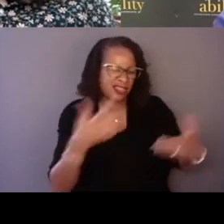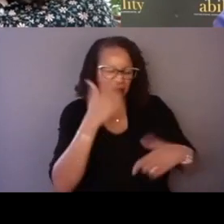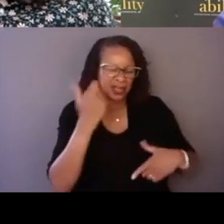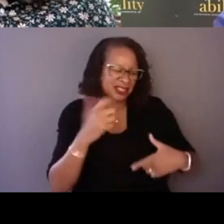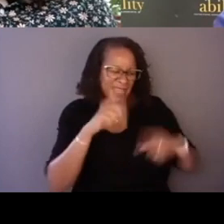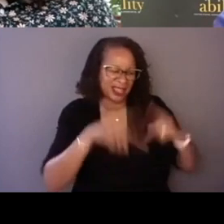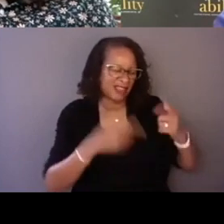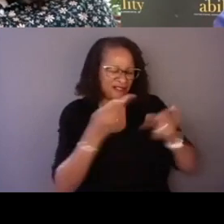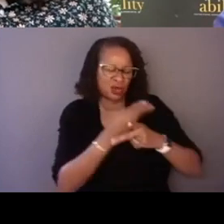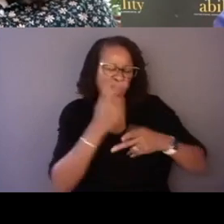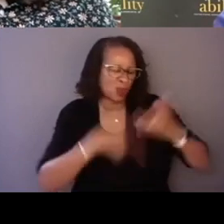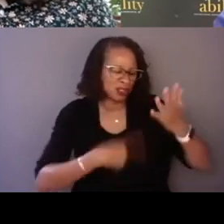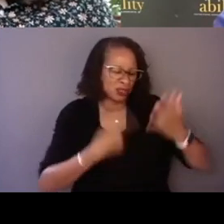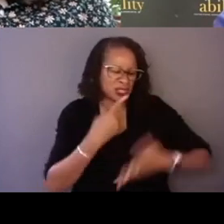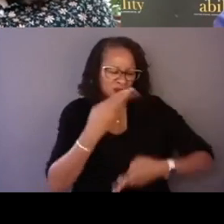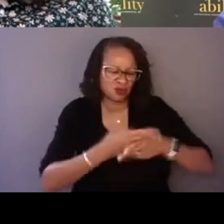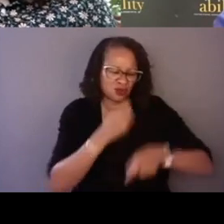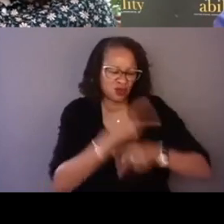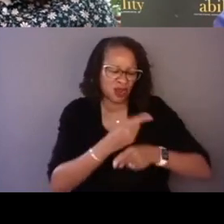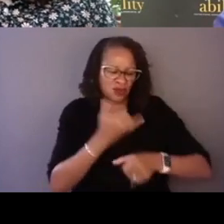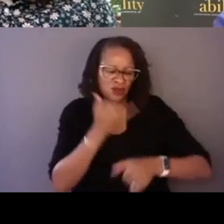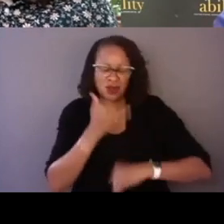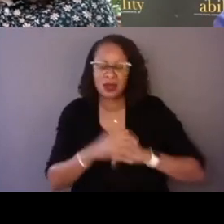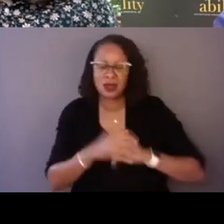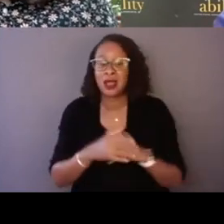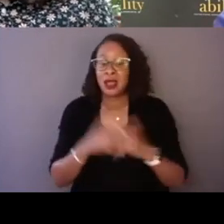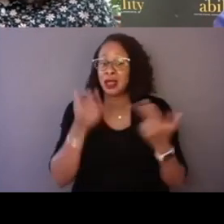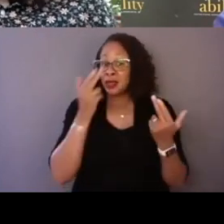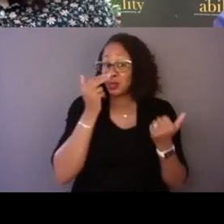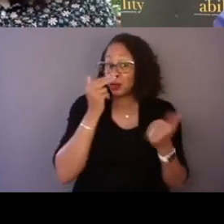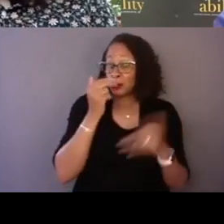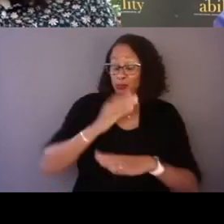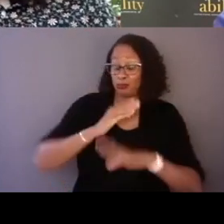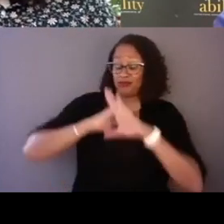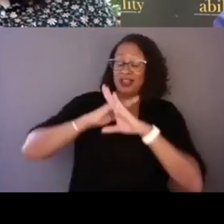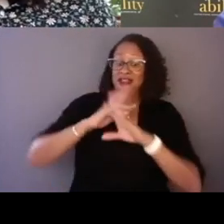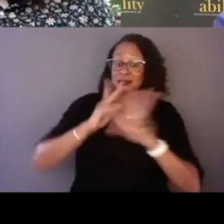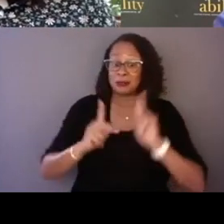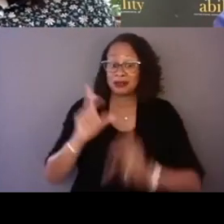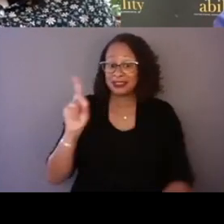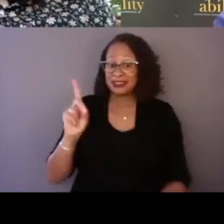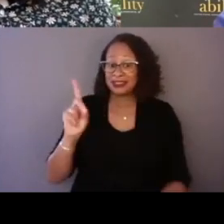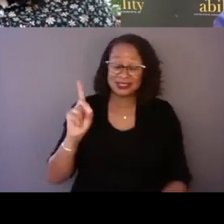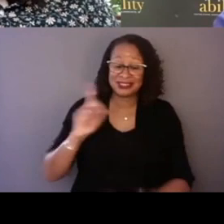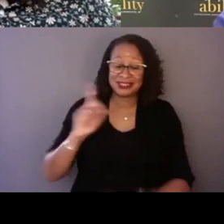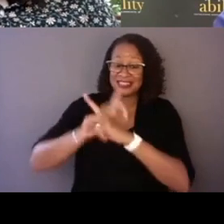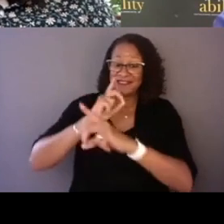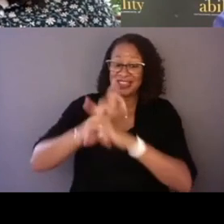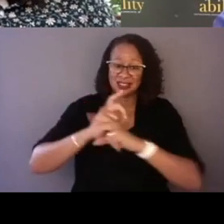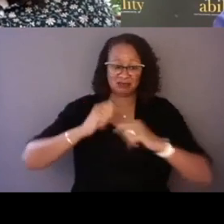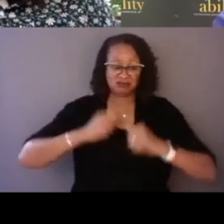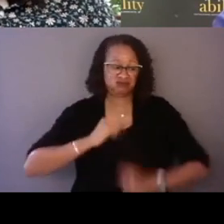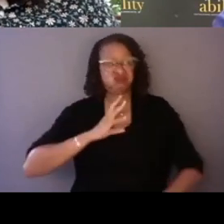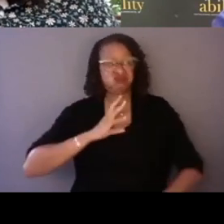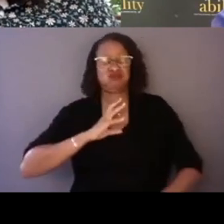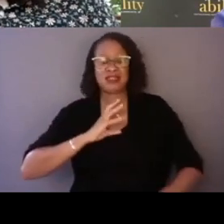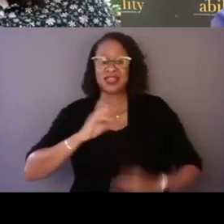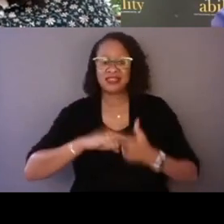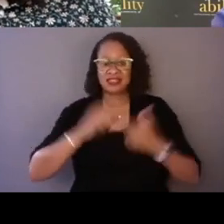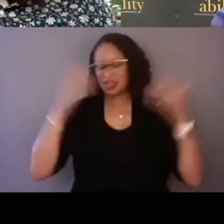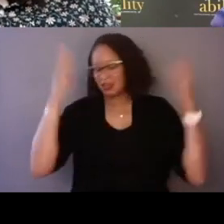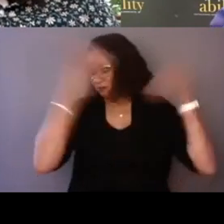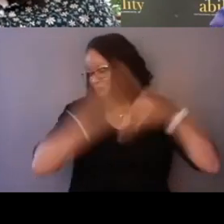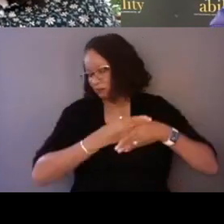So humor, I think, prevents people's defensive hackles from coming up and shutting down.